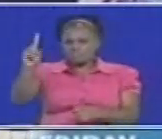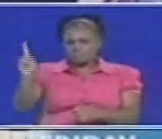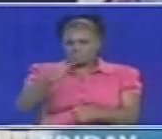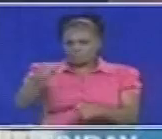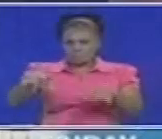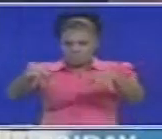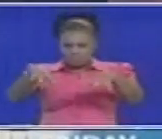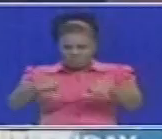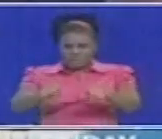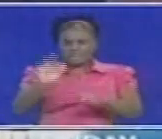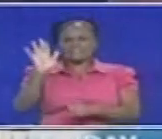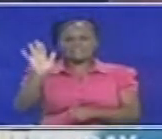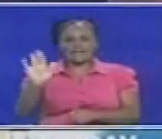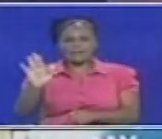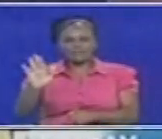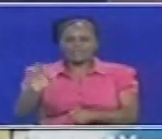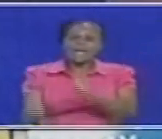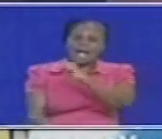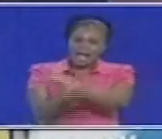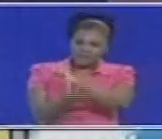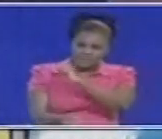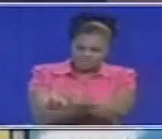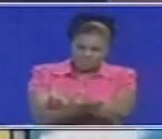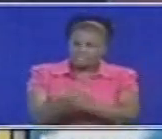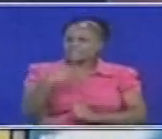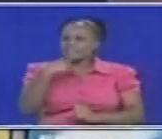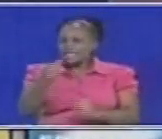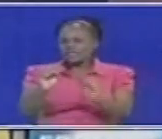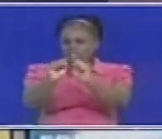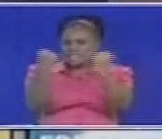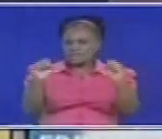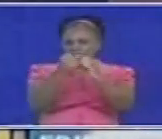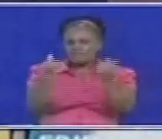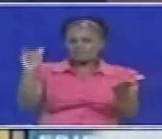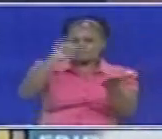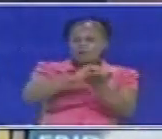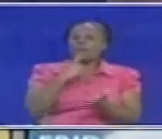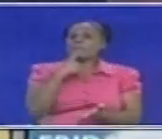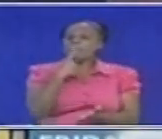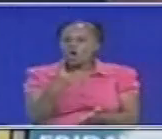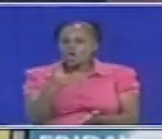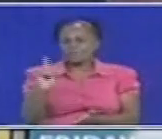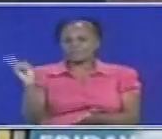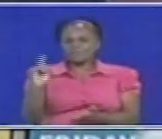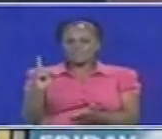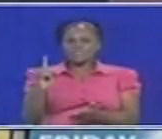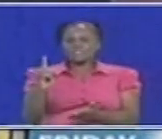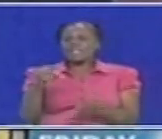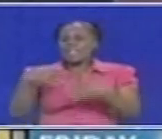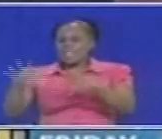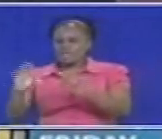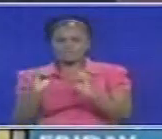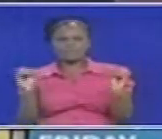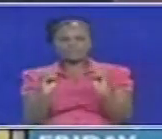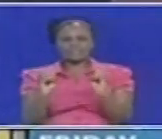booking. And to put an advisory that tells you it is safe to land at Moi International Airport then not leave,